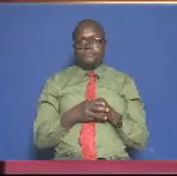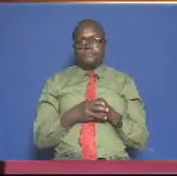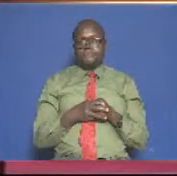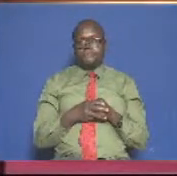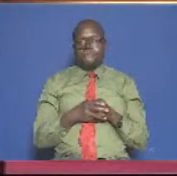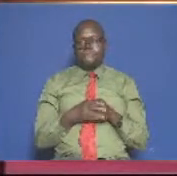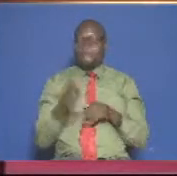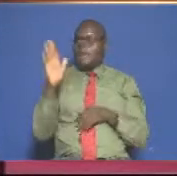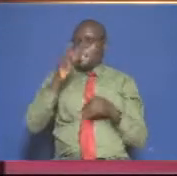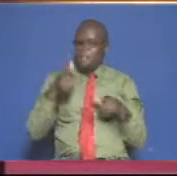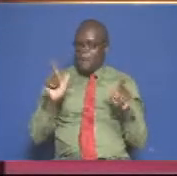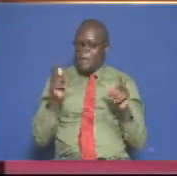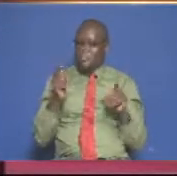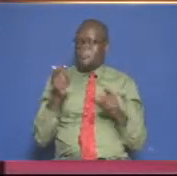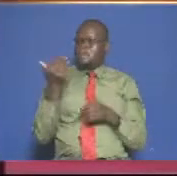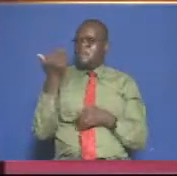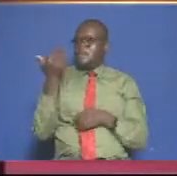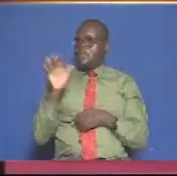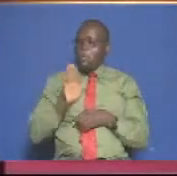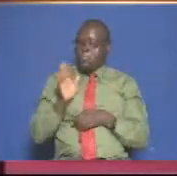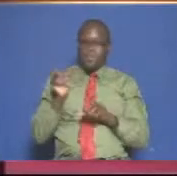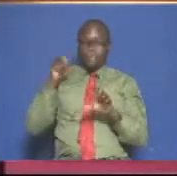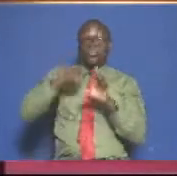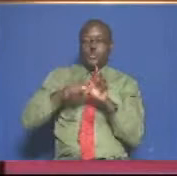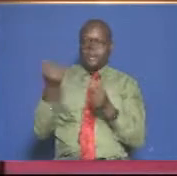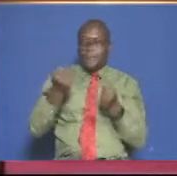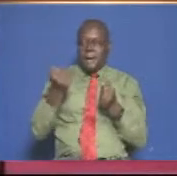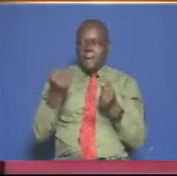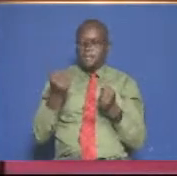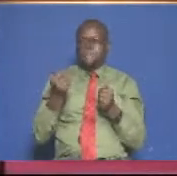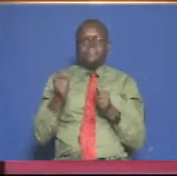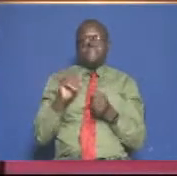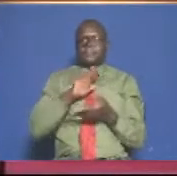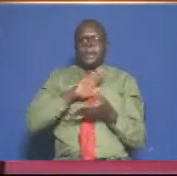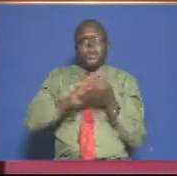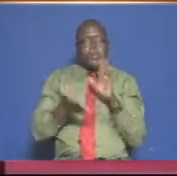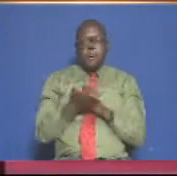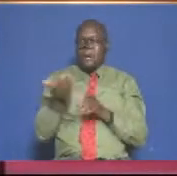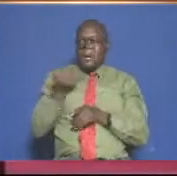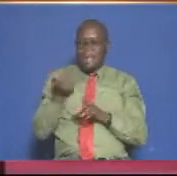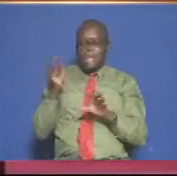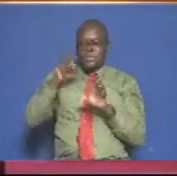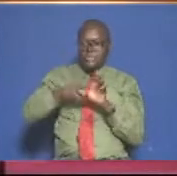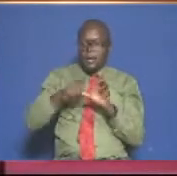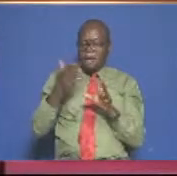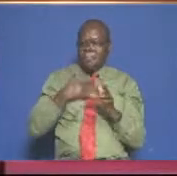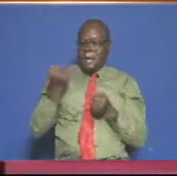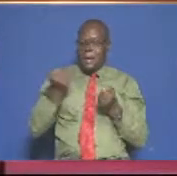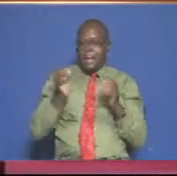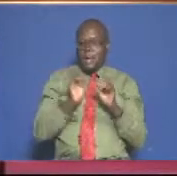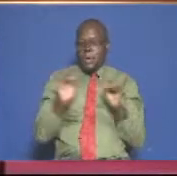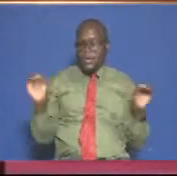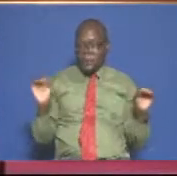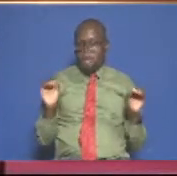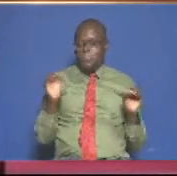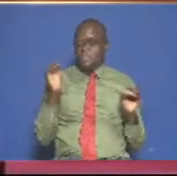Never allow any woman to enter your car. Mr. Speaker, I've never allowed any lady to enter my car in my constituency.